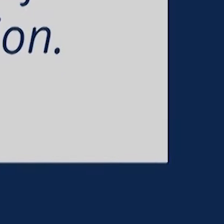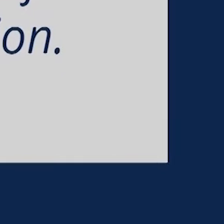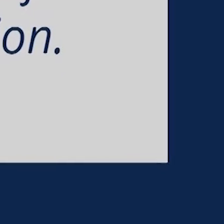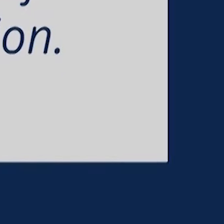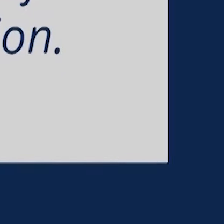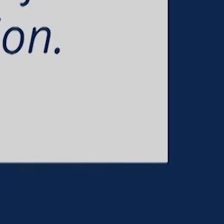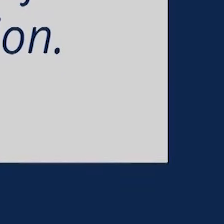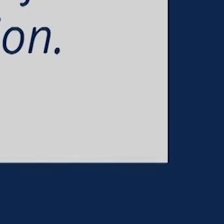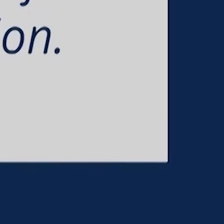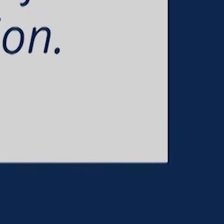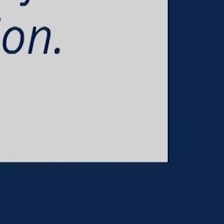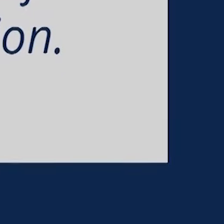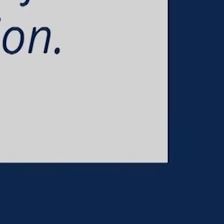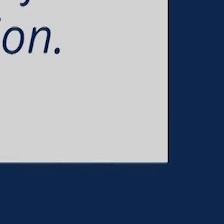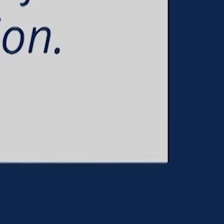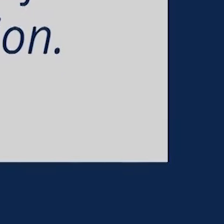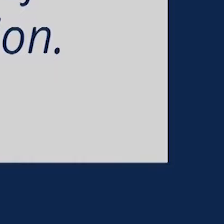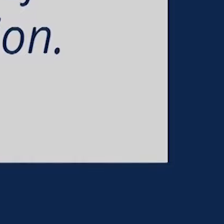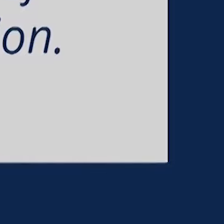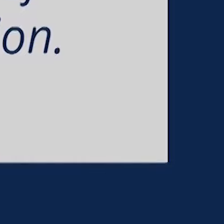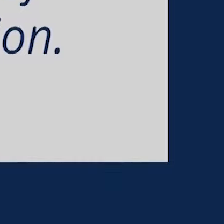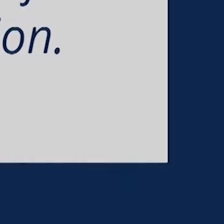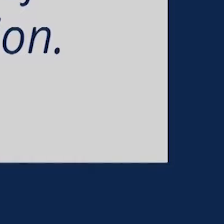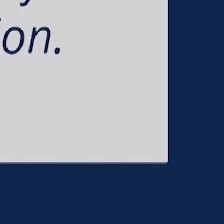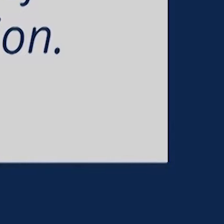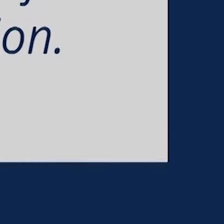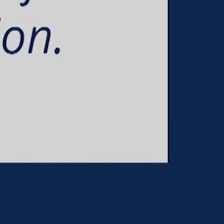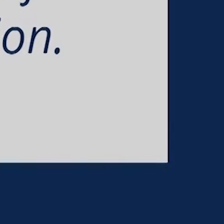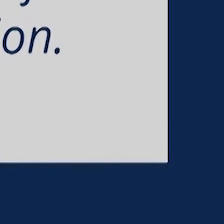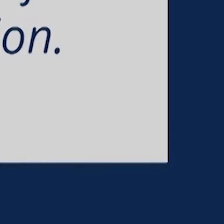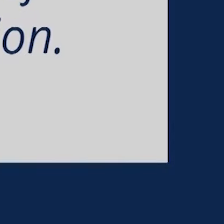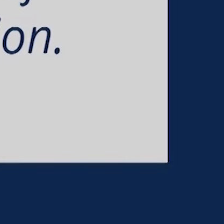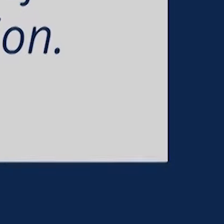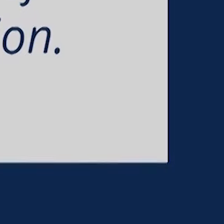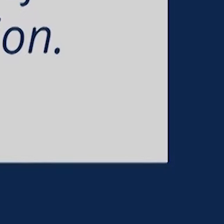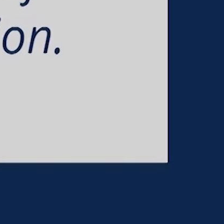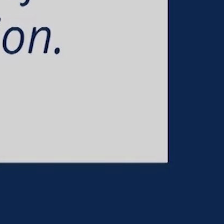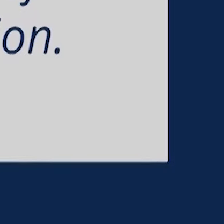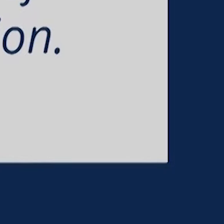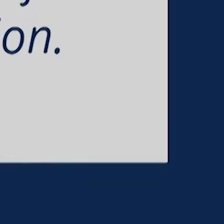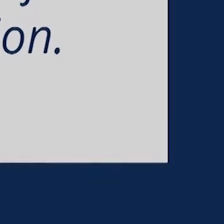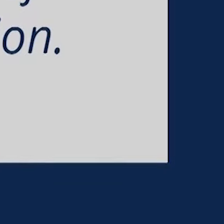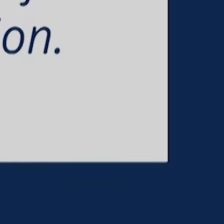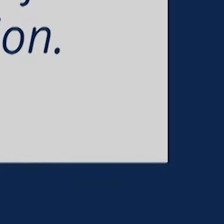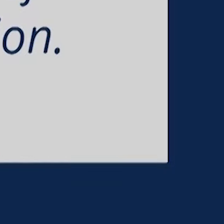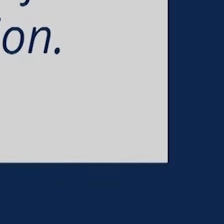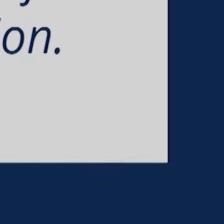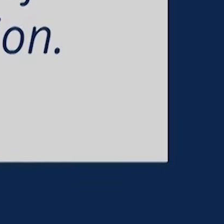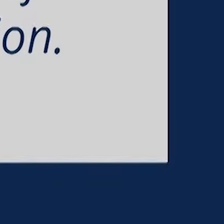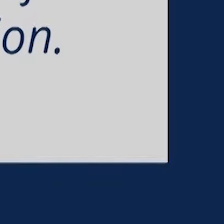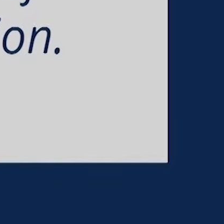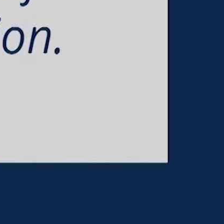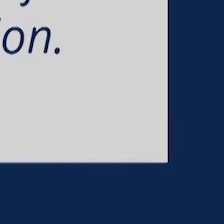What the state of your heart or one's heart is, or how you feel about an offense. Offense, this